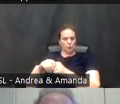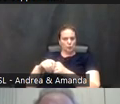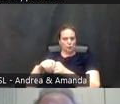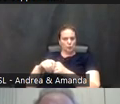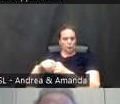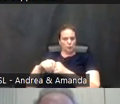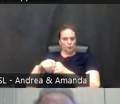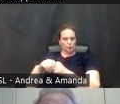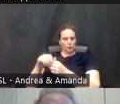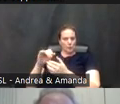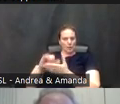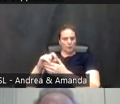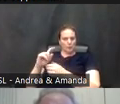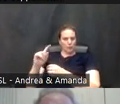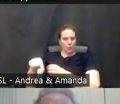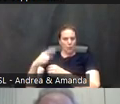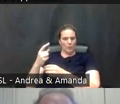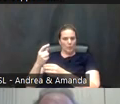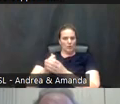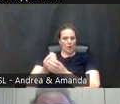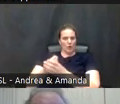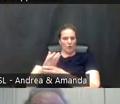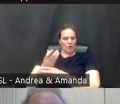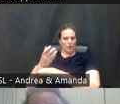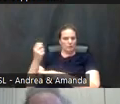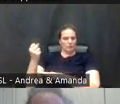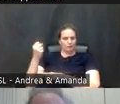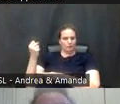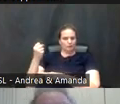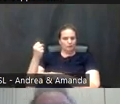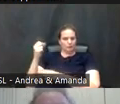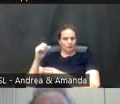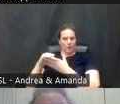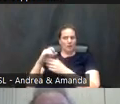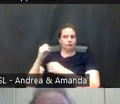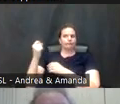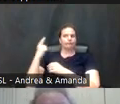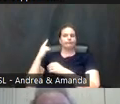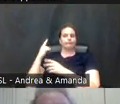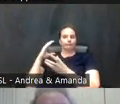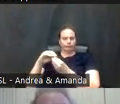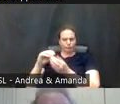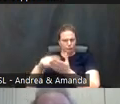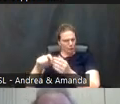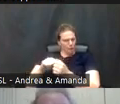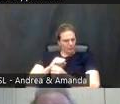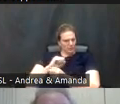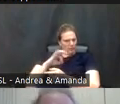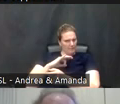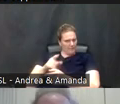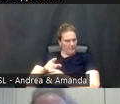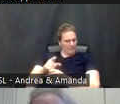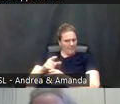And so that was the only garden plot that I captured. I'd like to check with staff to see if there